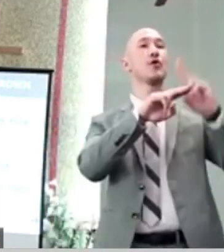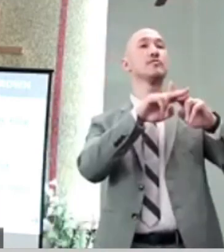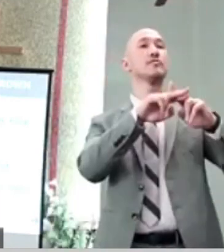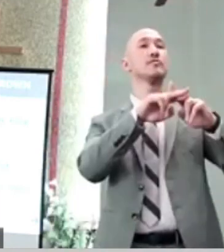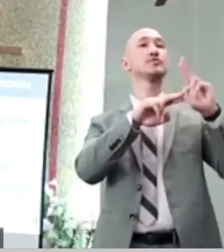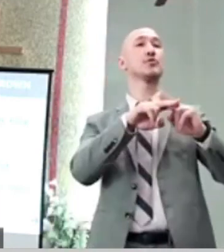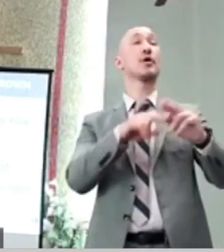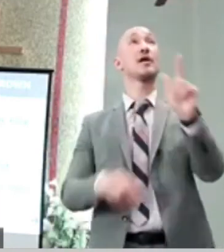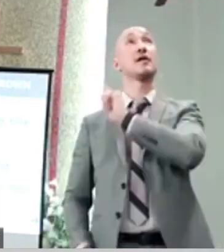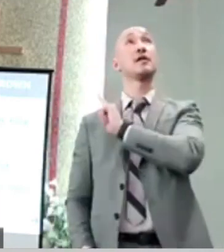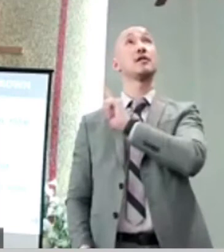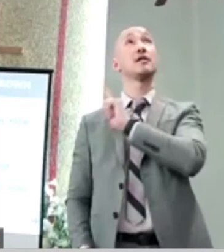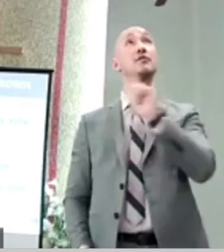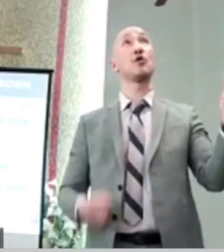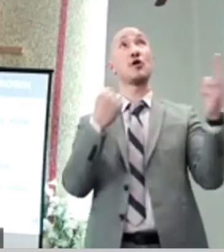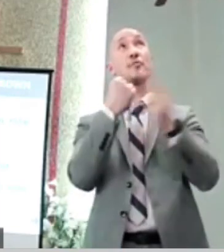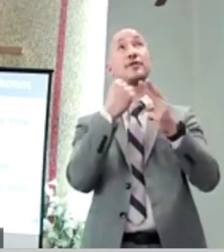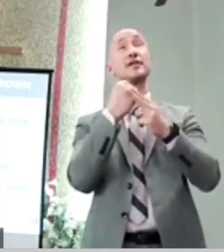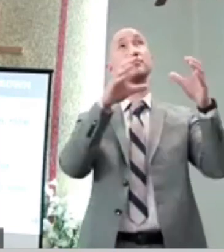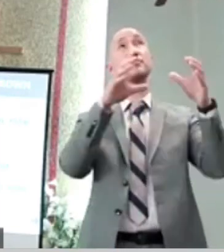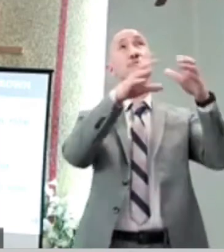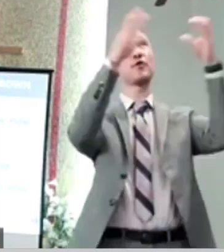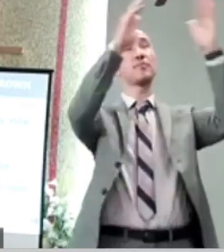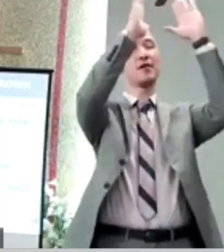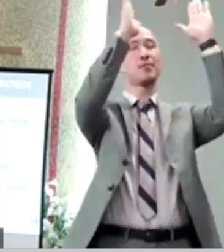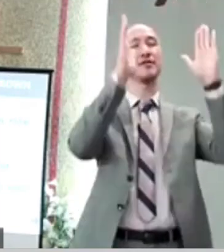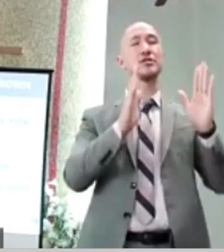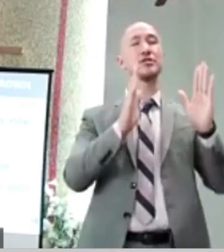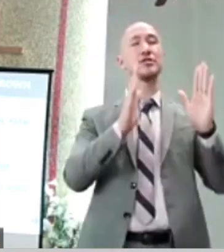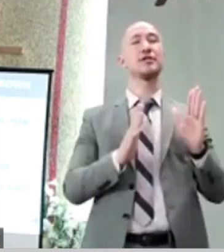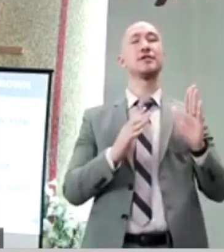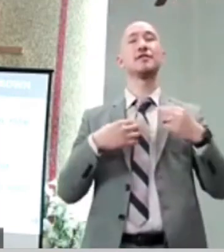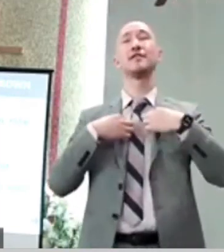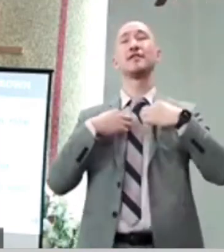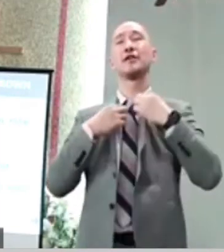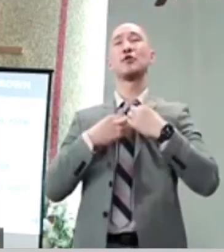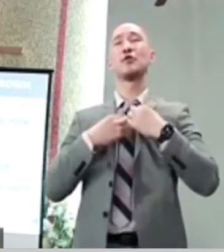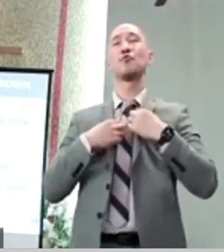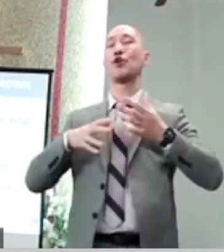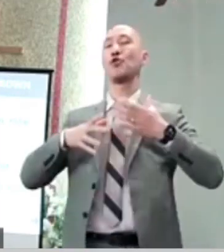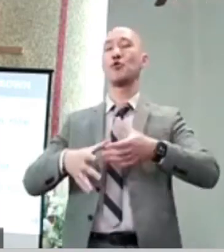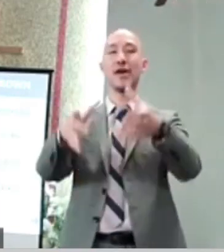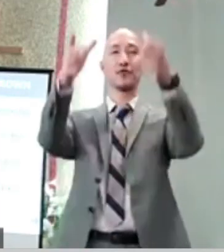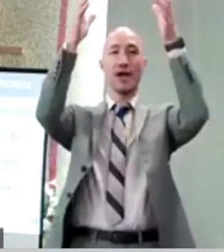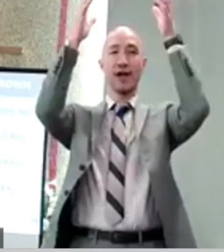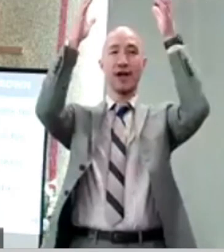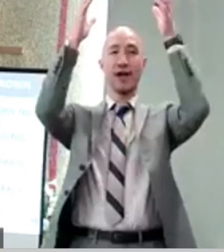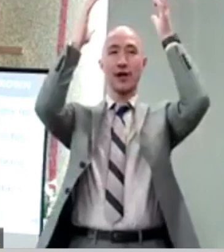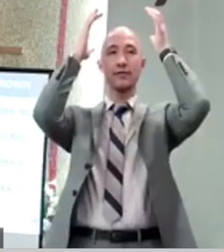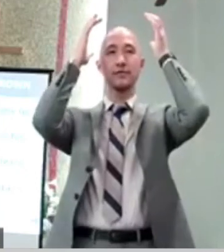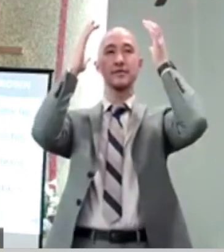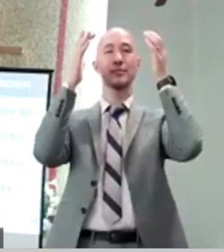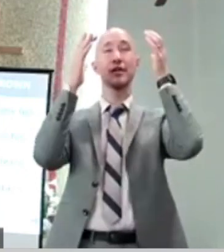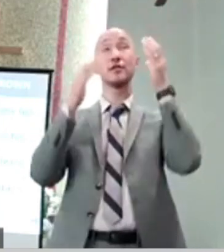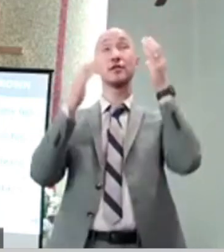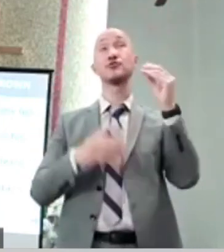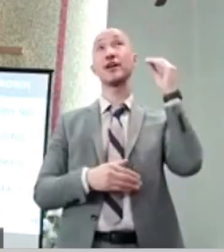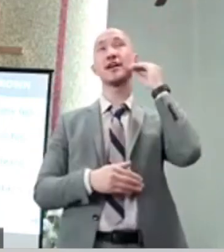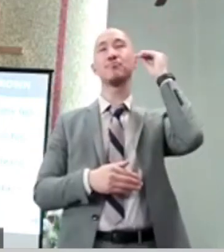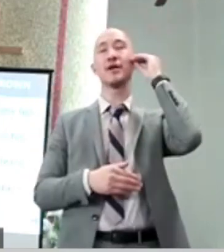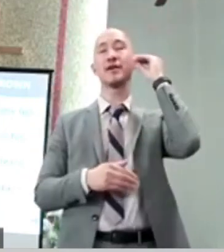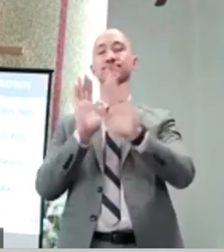your throne surround. Lord, please reserve my mansion, robe and crown. I'm